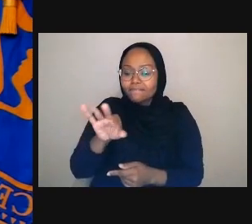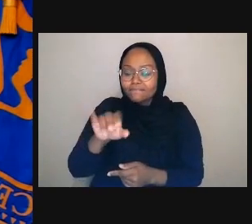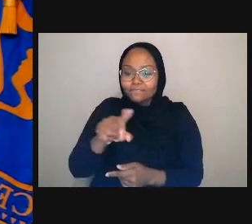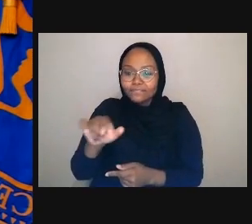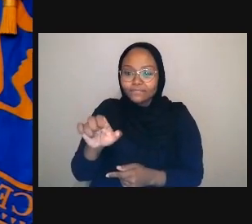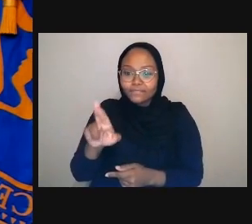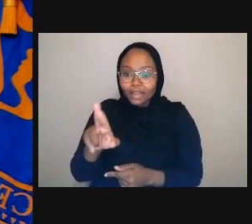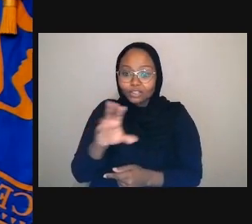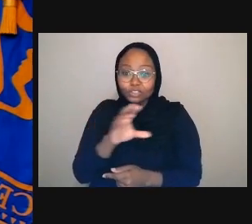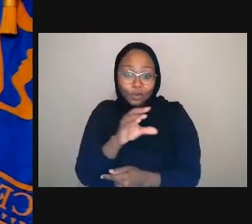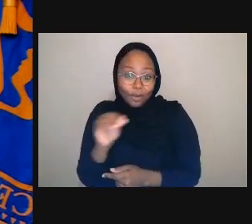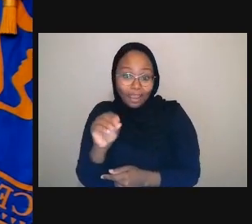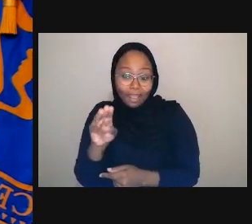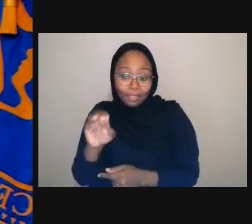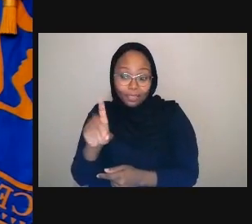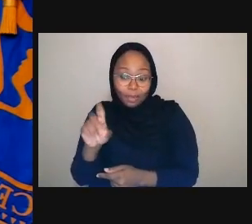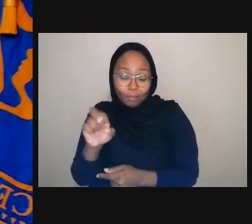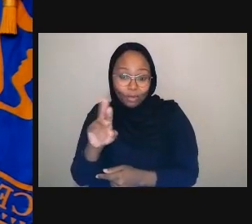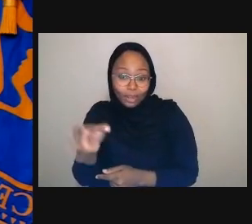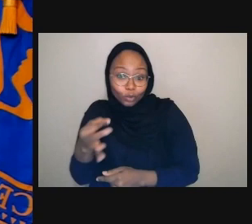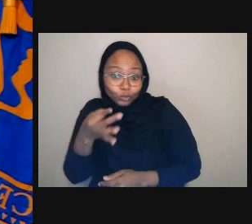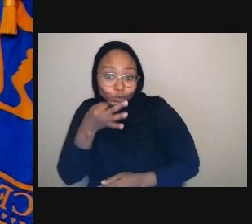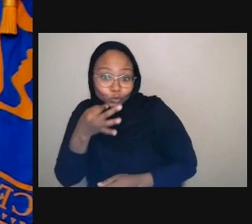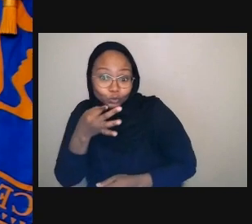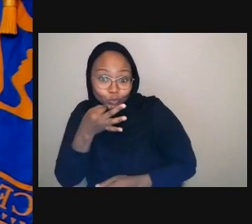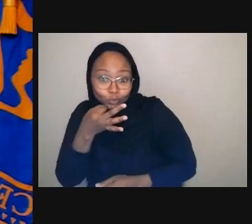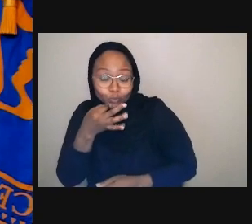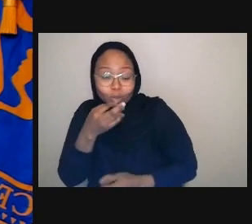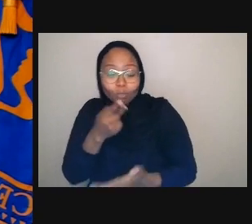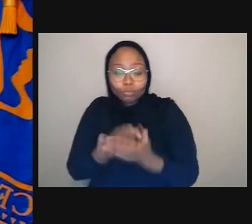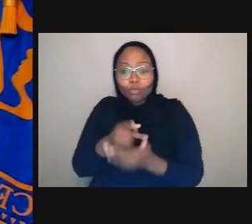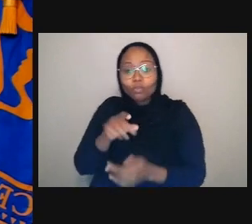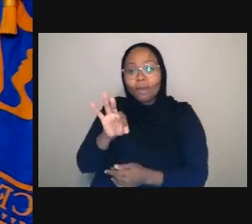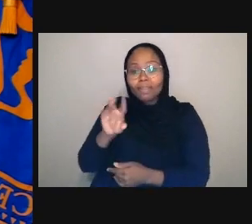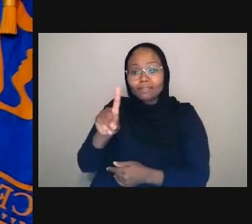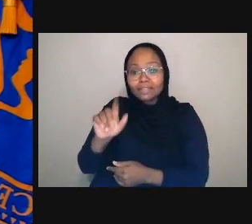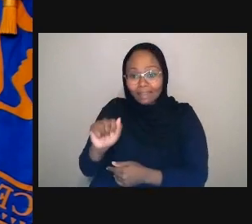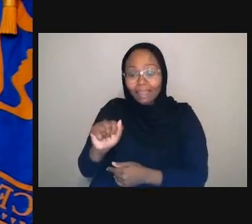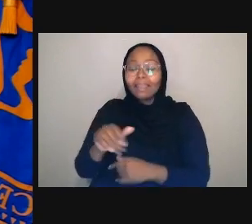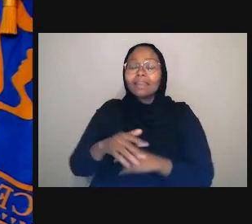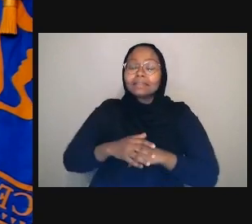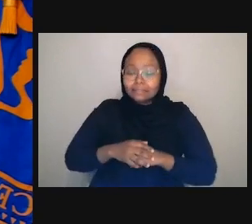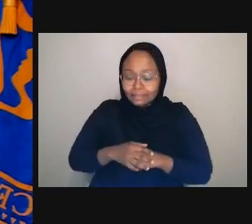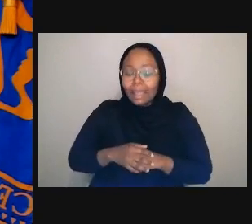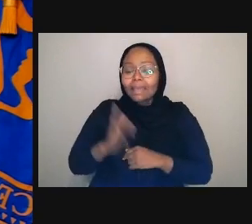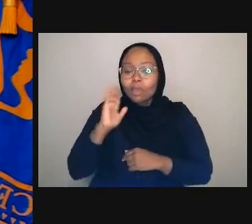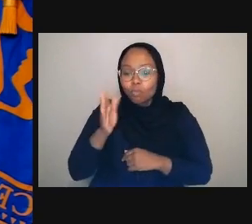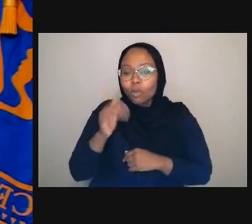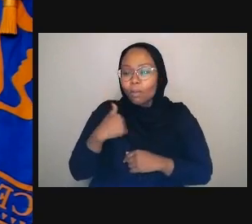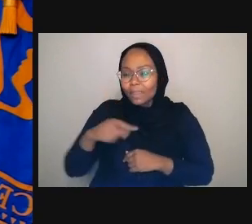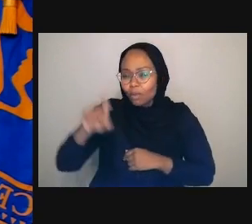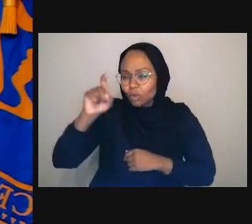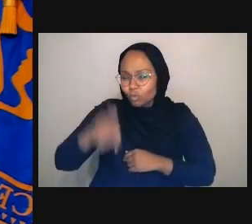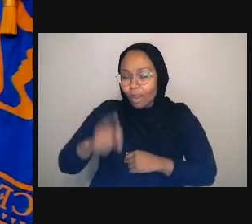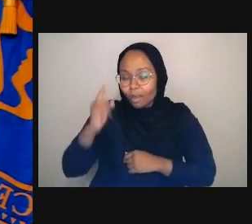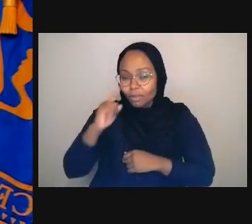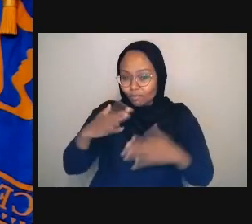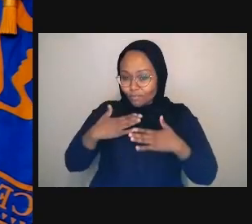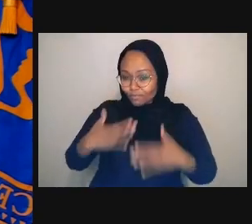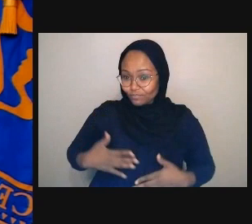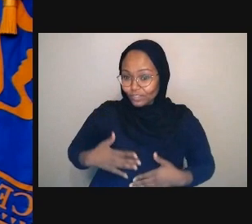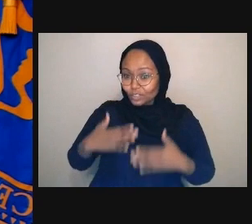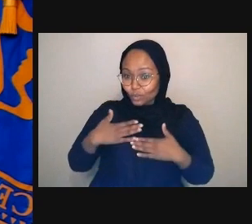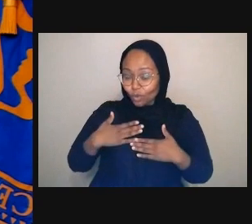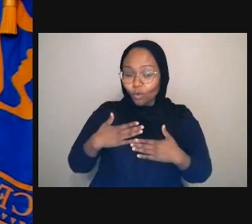the Moderna soon to follow, that it's going to be a requirement for physical presence in